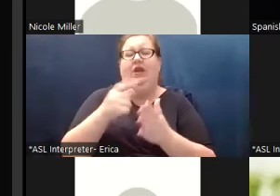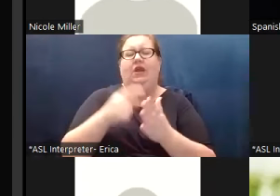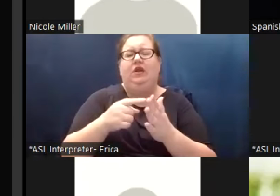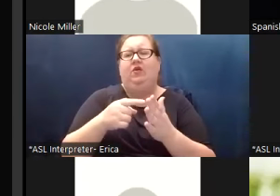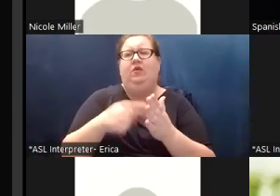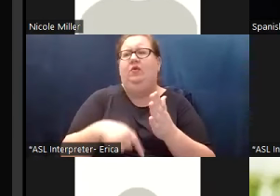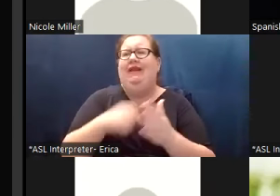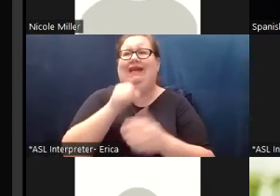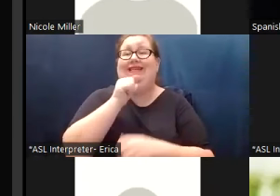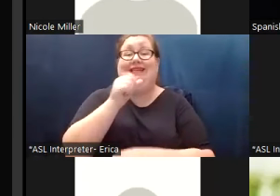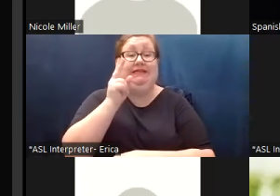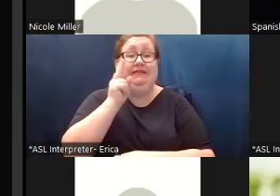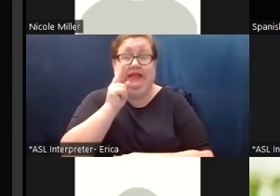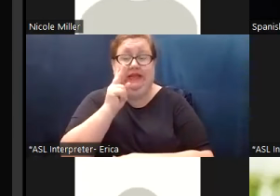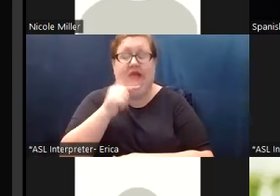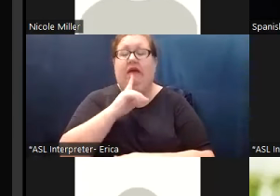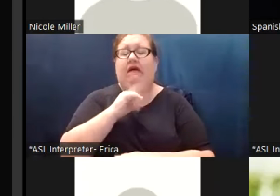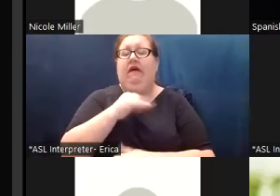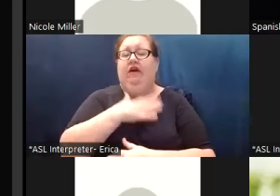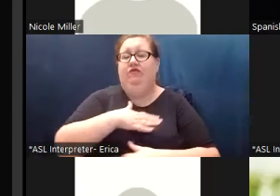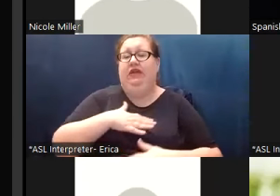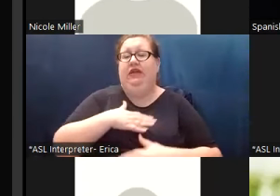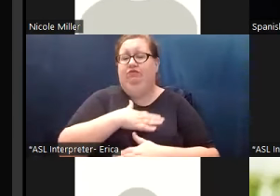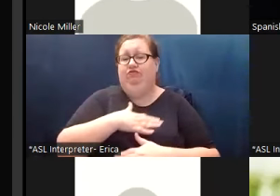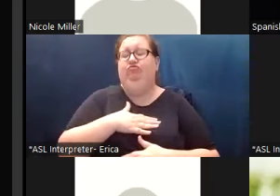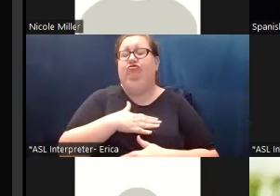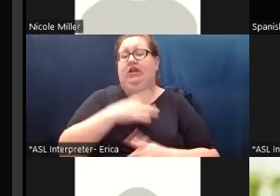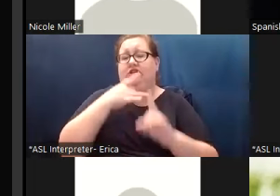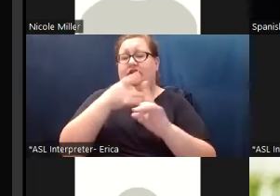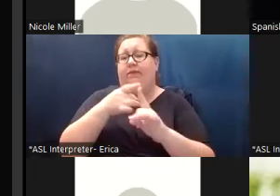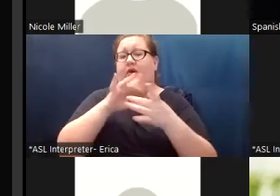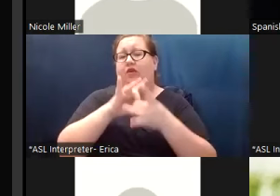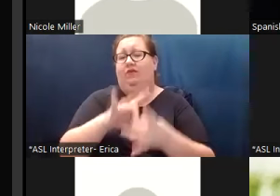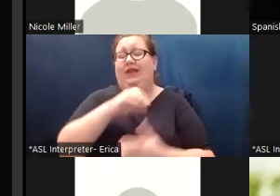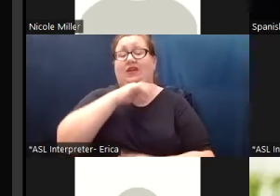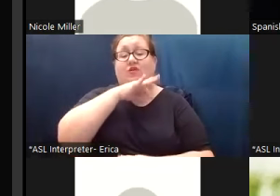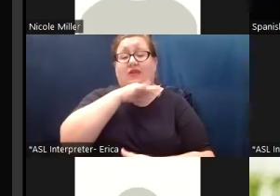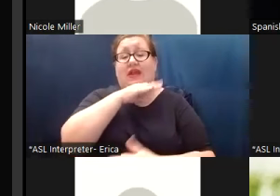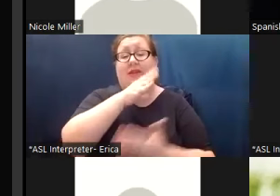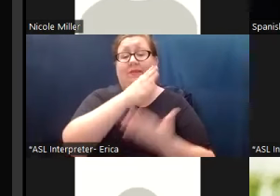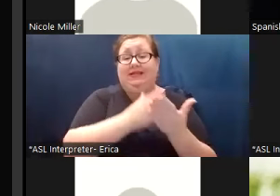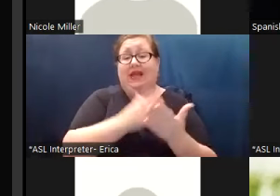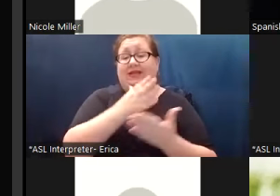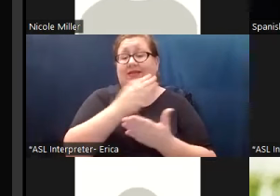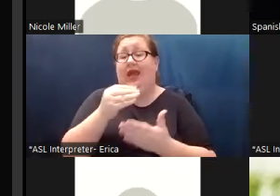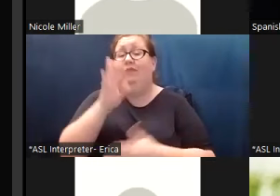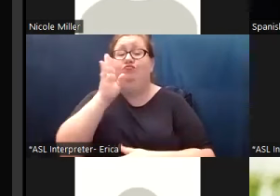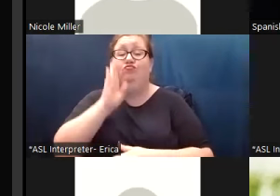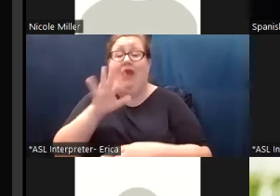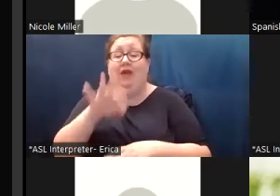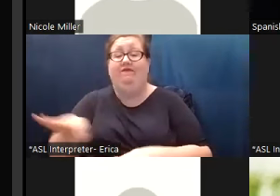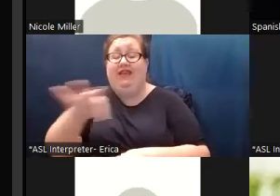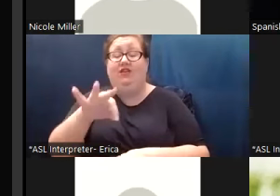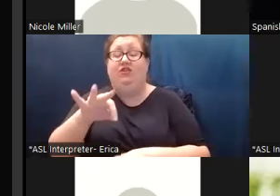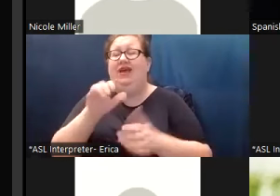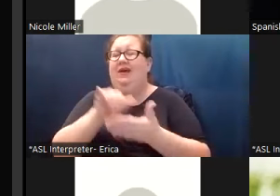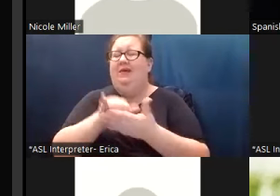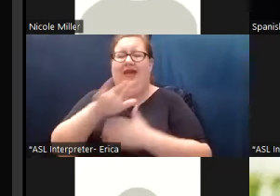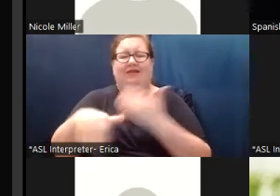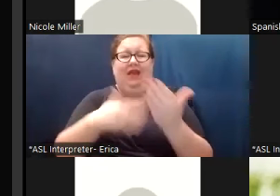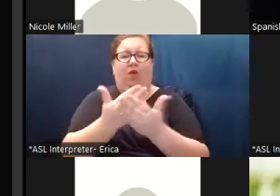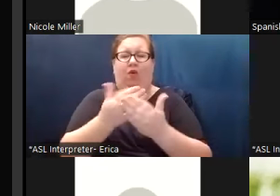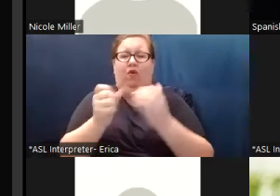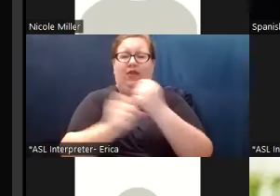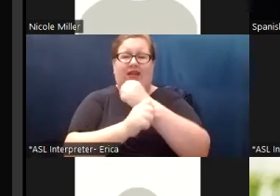see. I really appreciate the point about the contaminated sites and brownfields, but that's like there's a whole